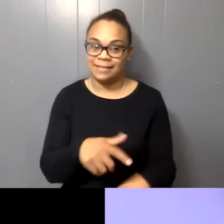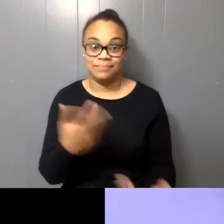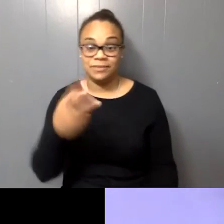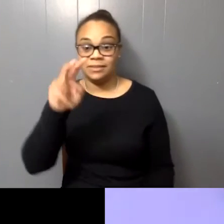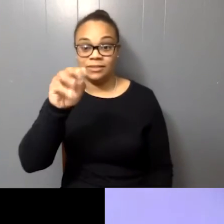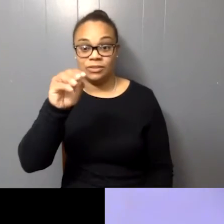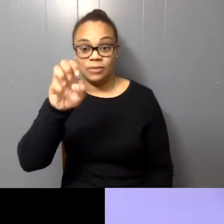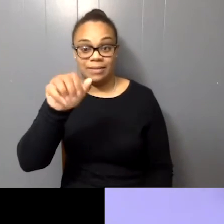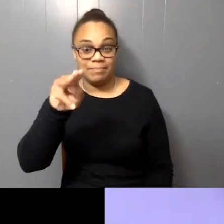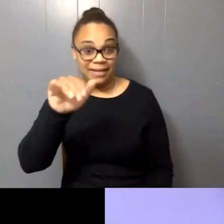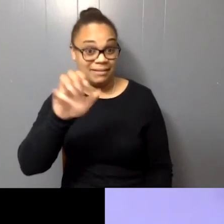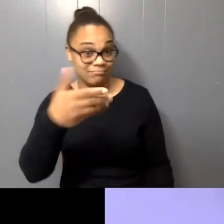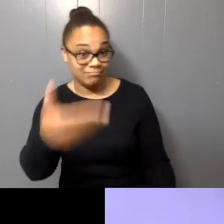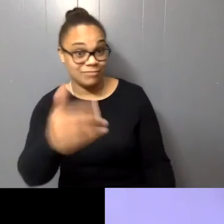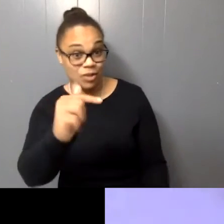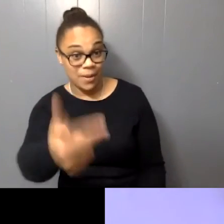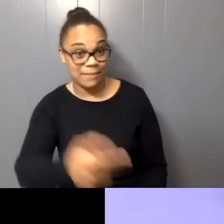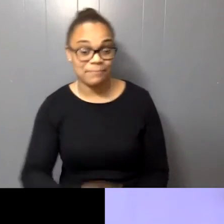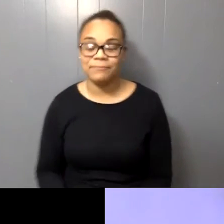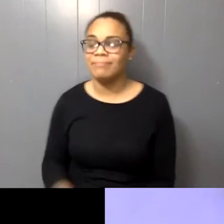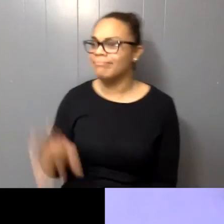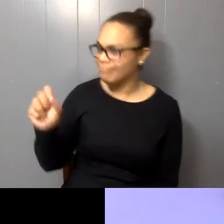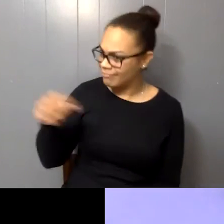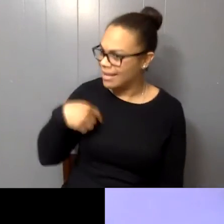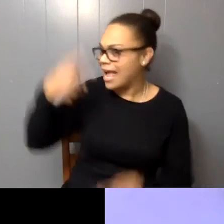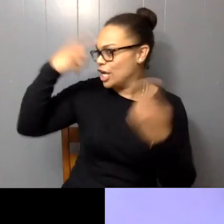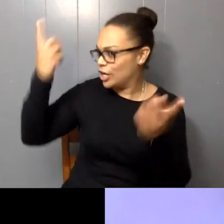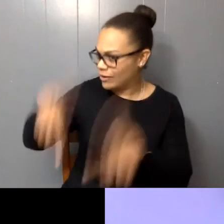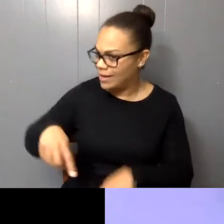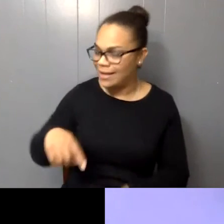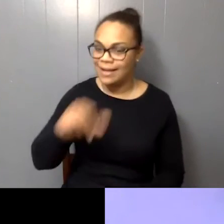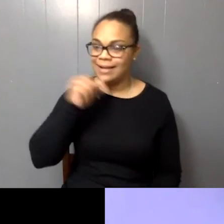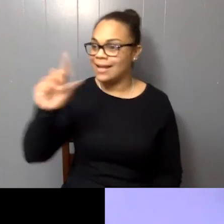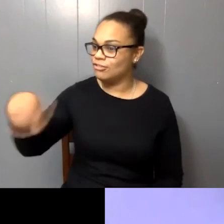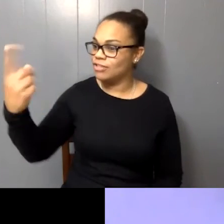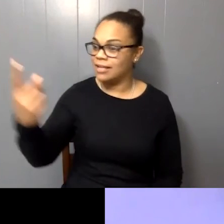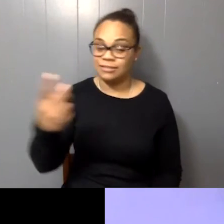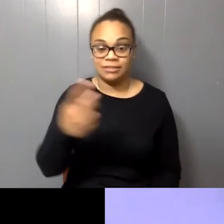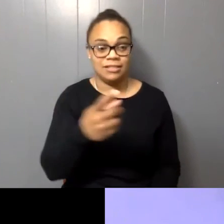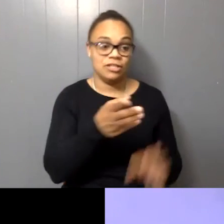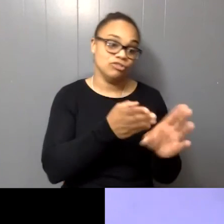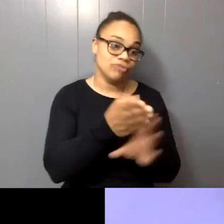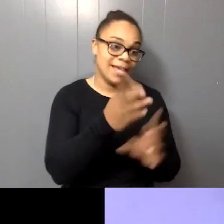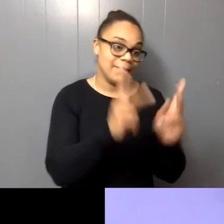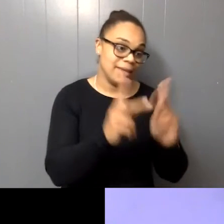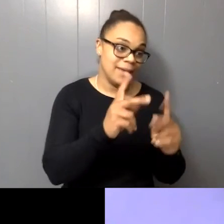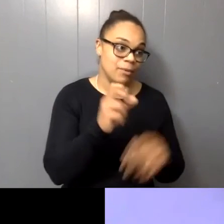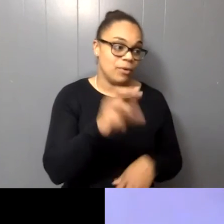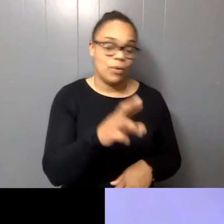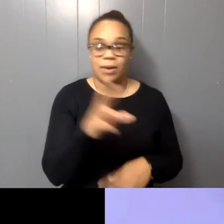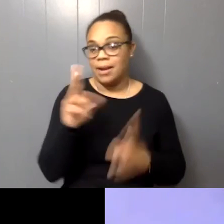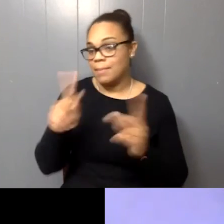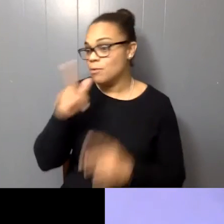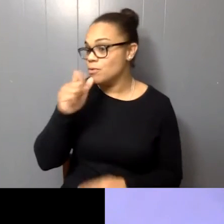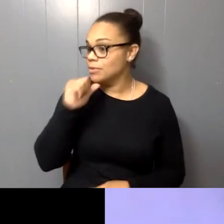I definitely agree with that. I think like it's not just straight people or people who don't belong to the LGBTQ